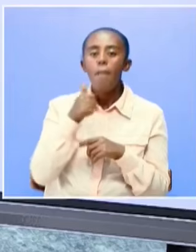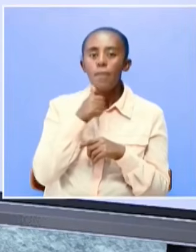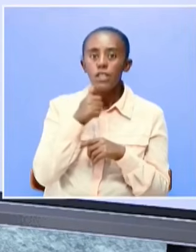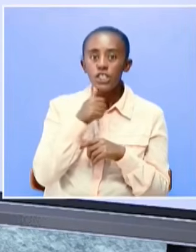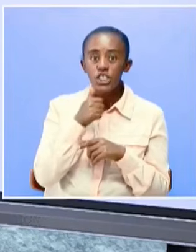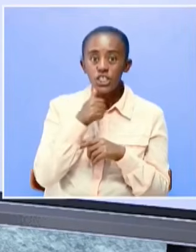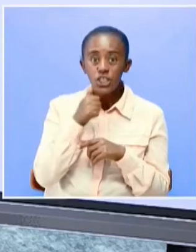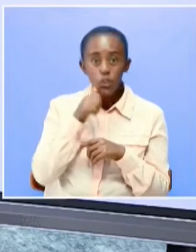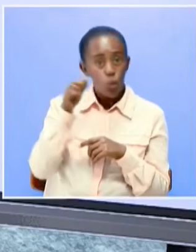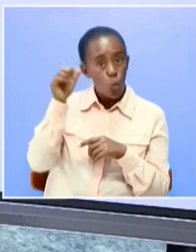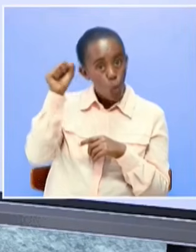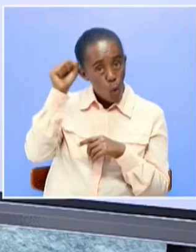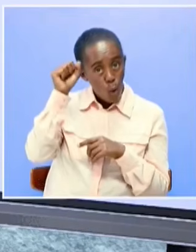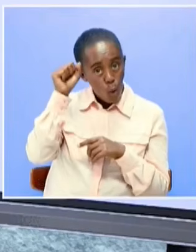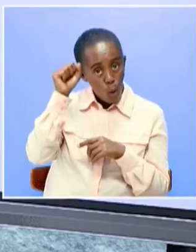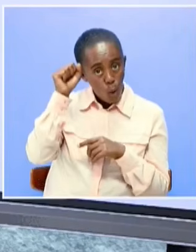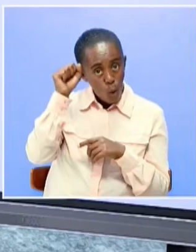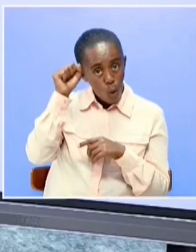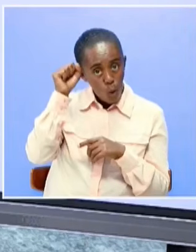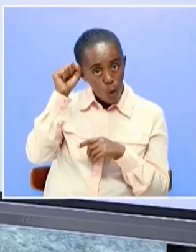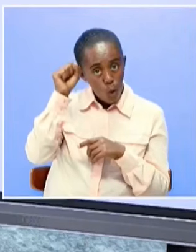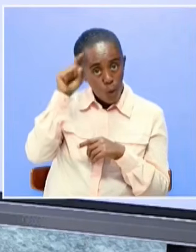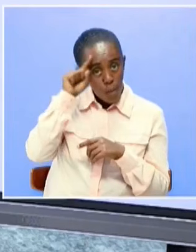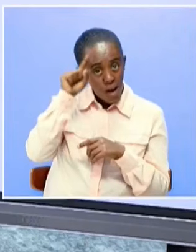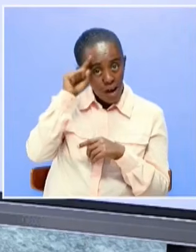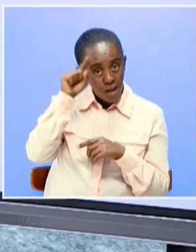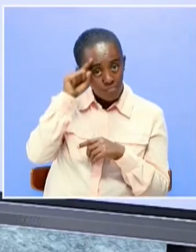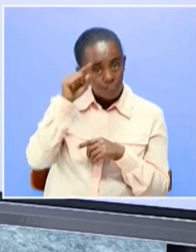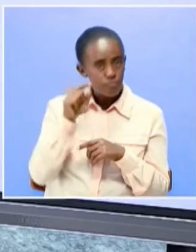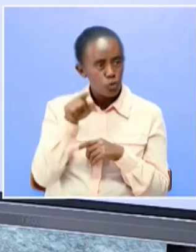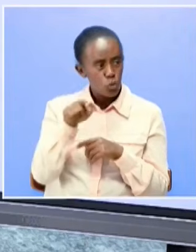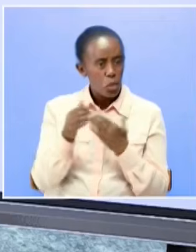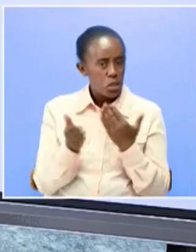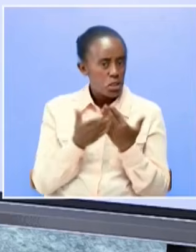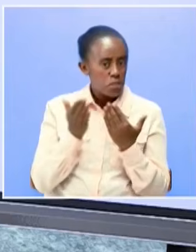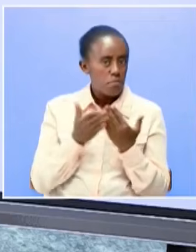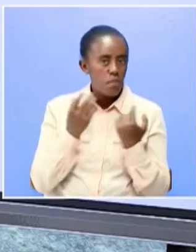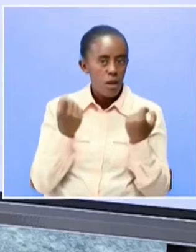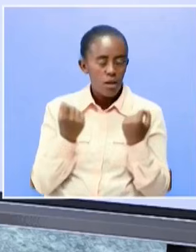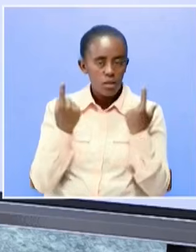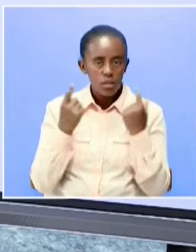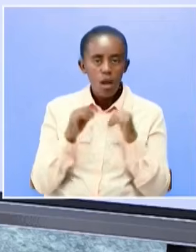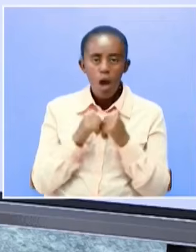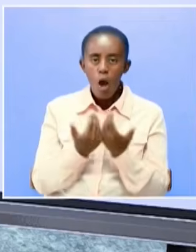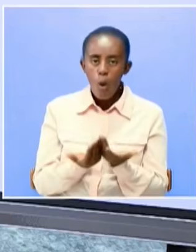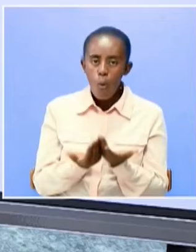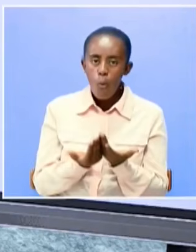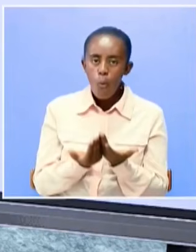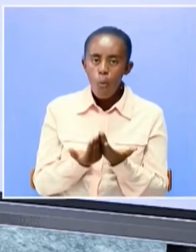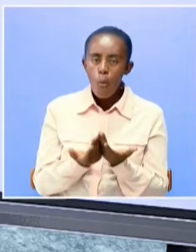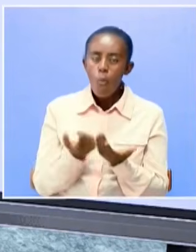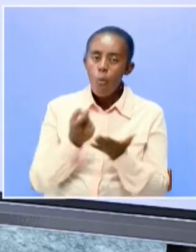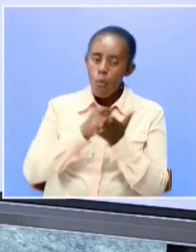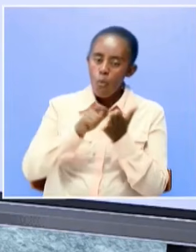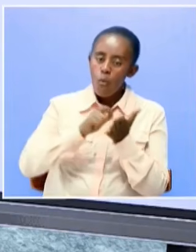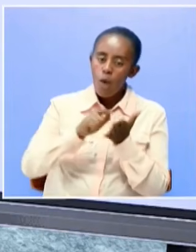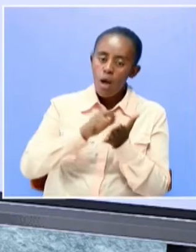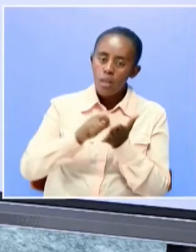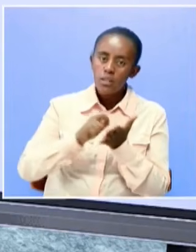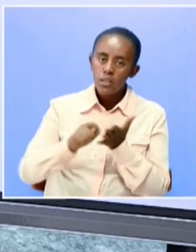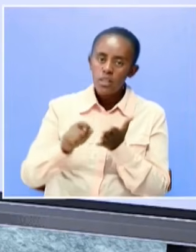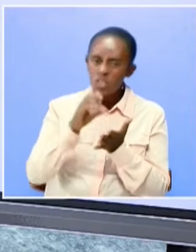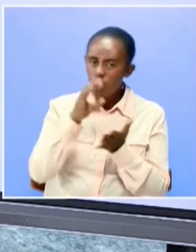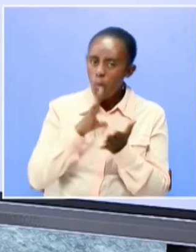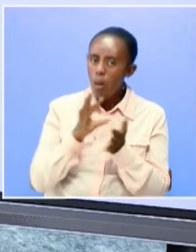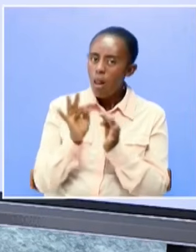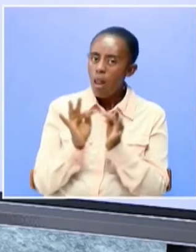Is it clear? Lastly, you can simply understand how can we write someone's life